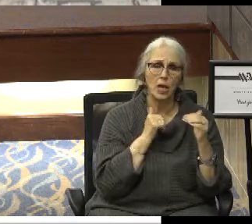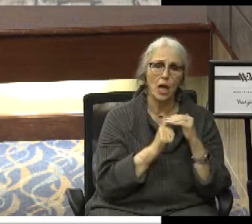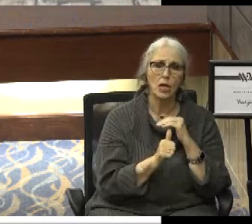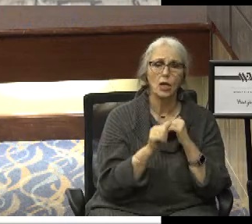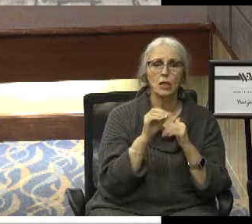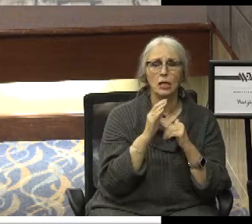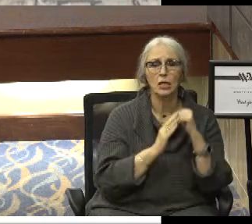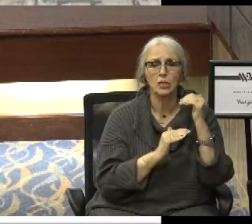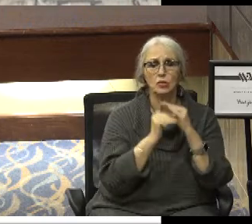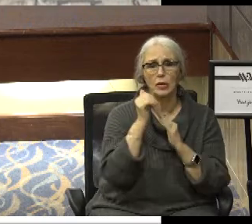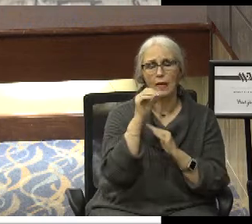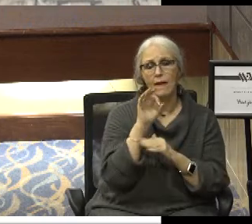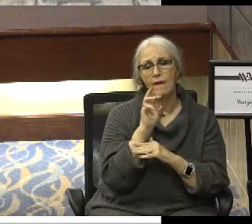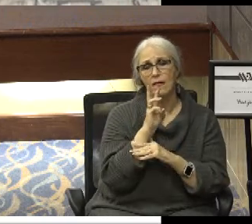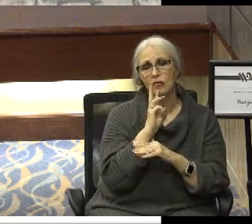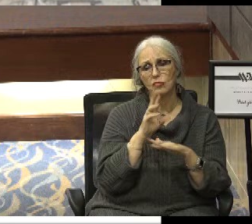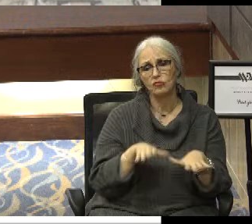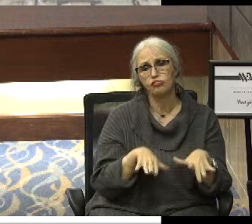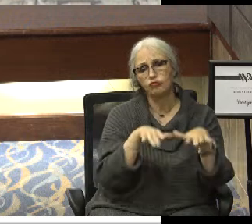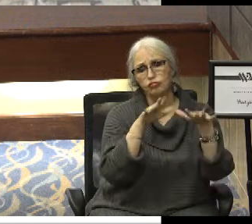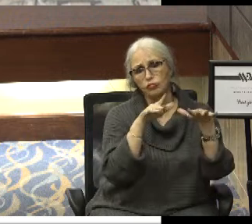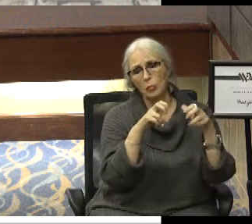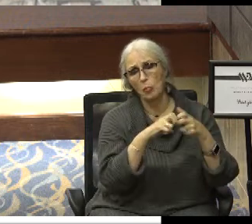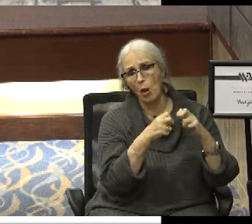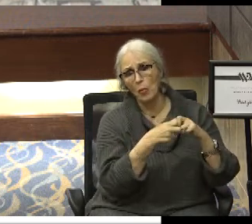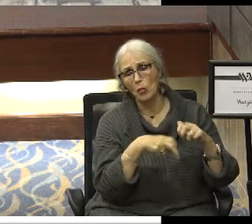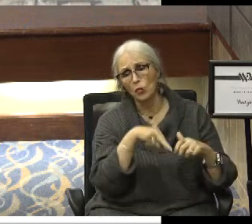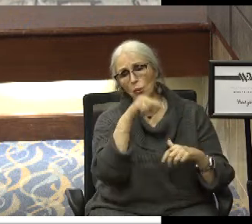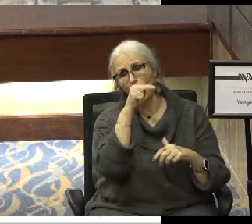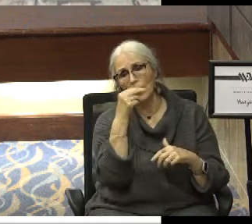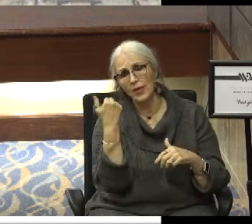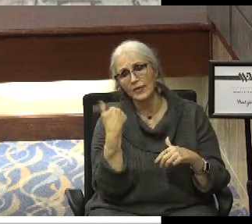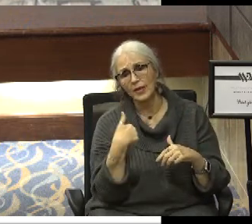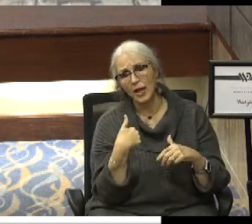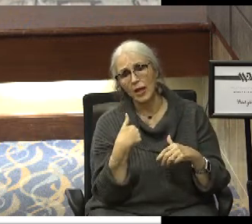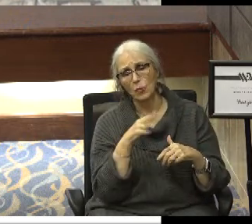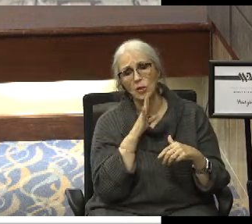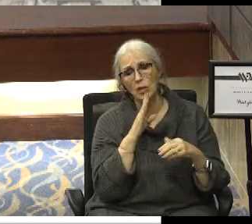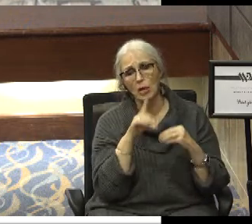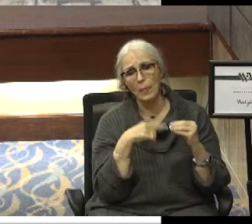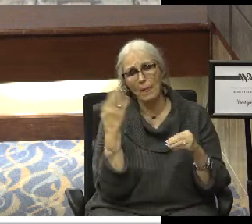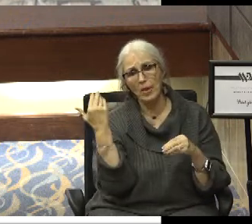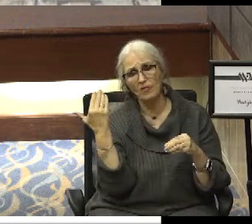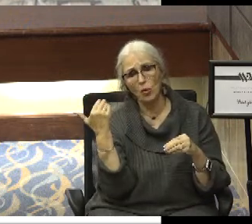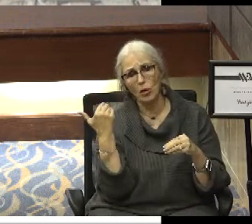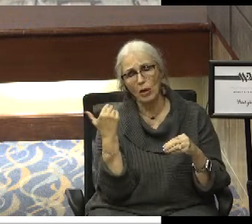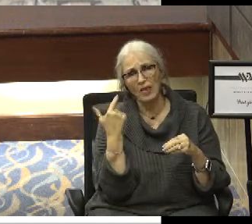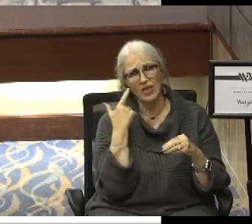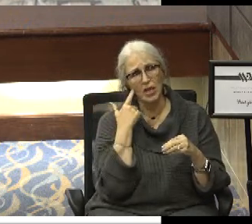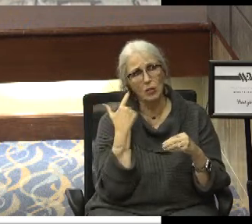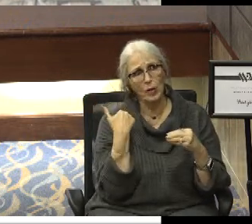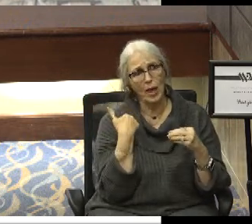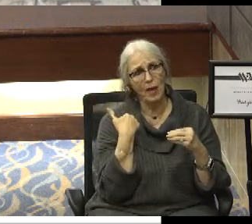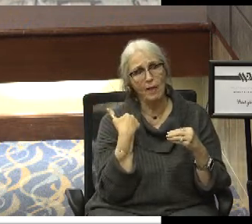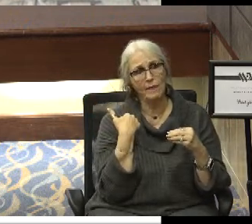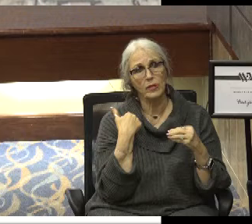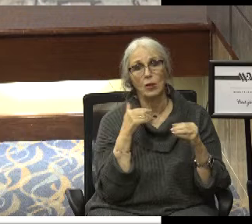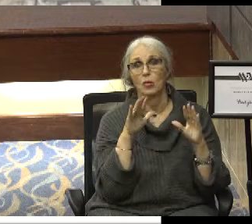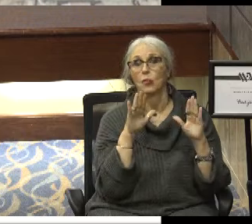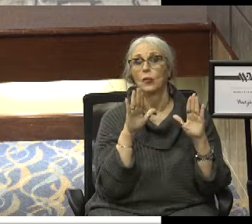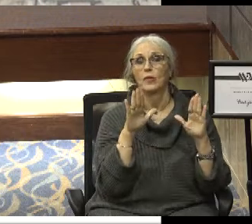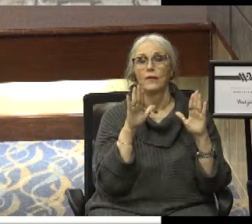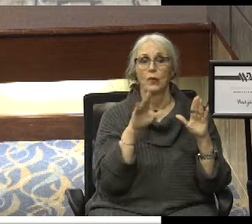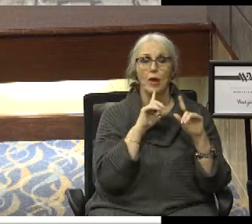we had floodplain issues up on the north side, which Paul mentioned before. I think we have a creative solution to how